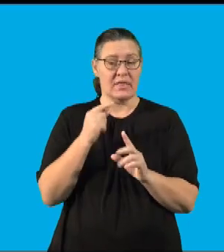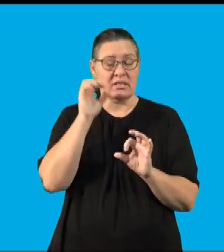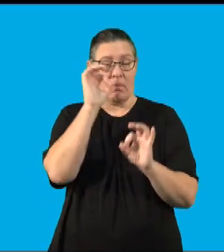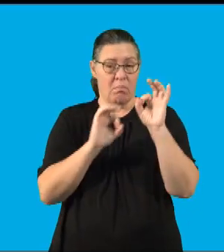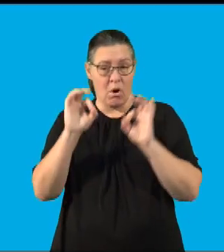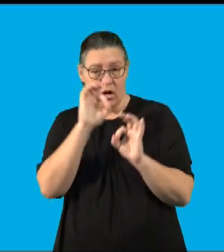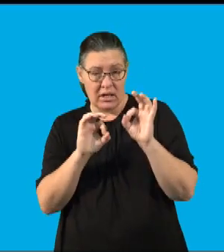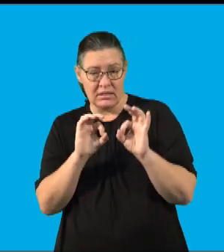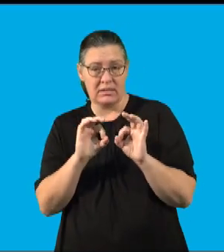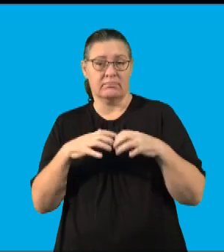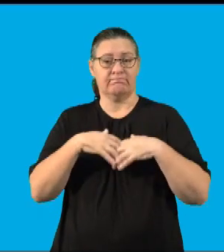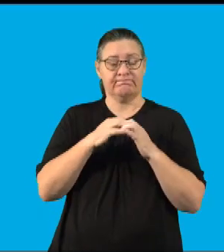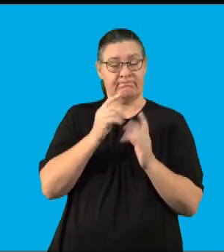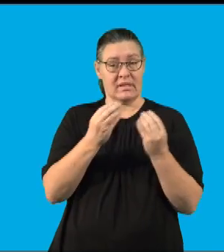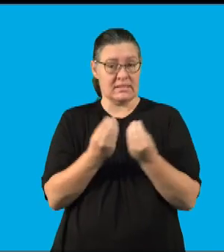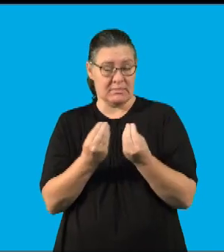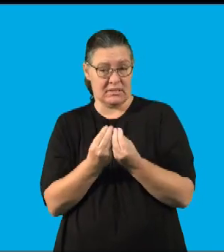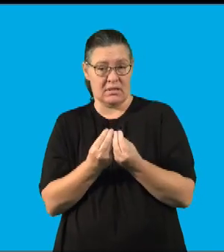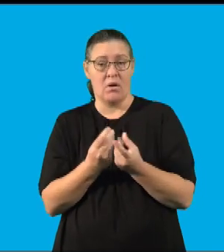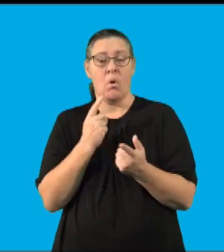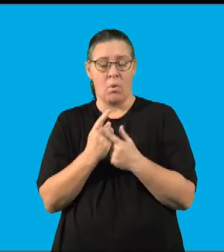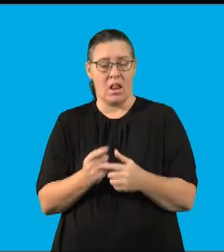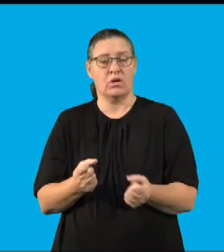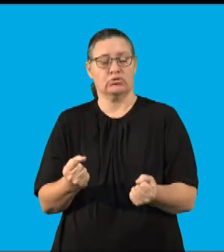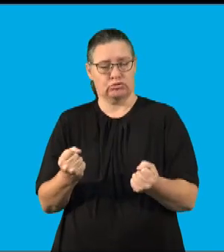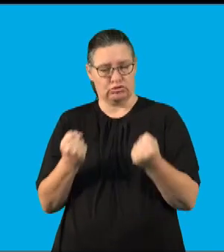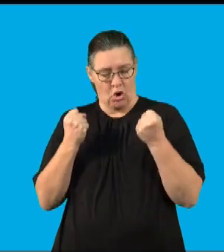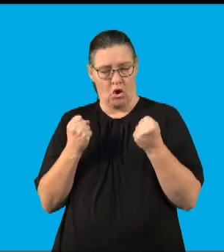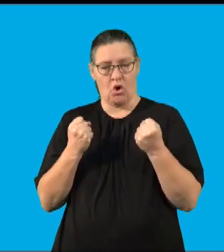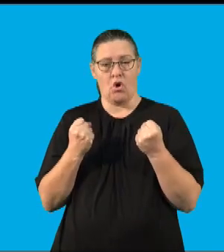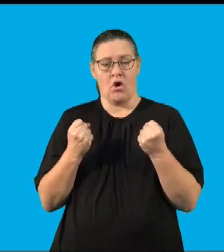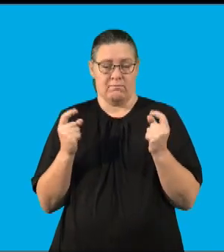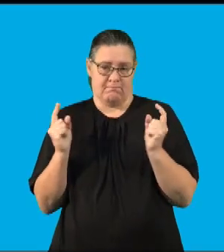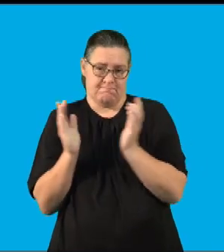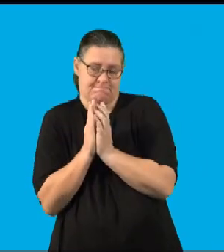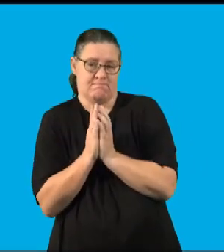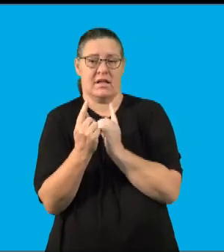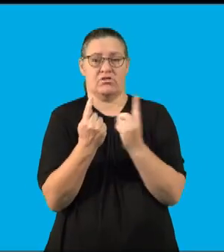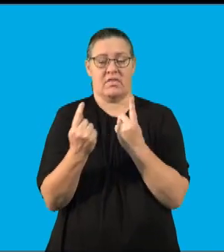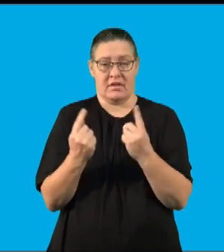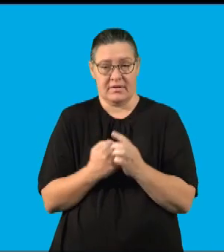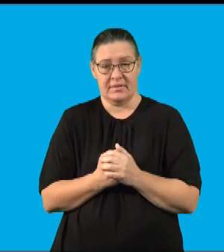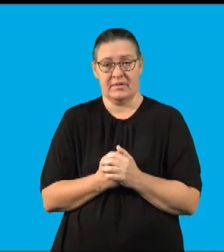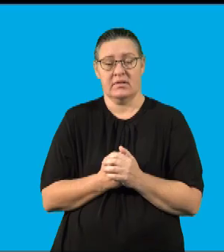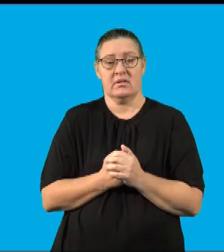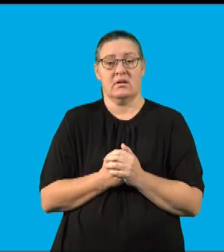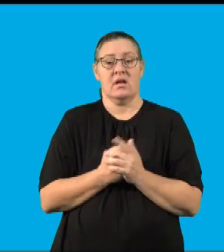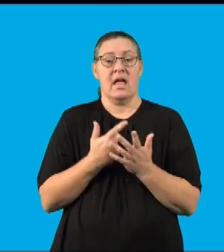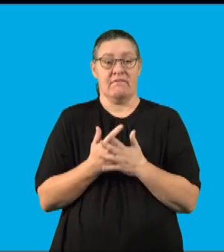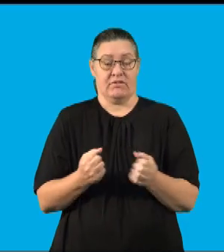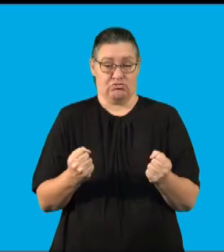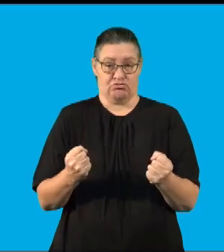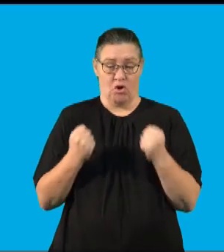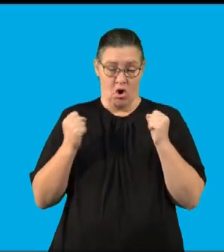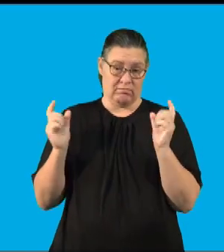those molecules that are making up that substance, they are going to be strongly attracted to each other. Number two, if they